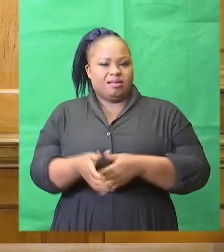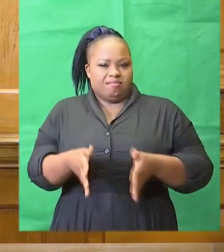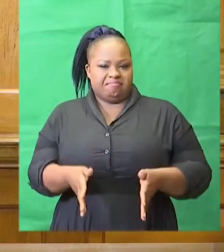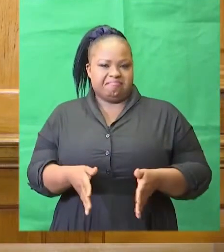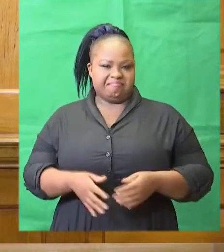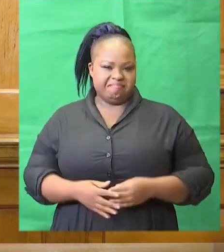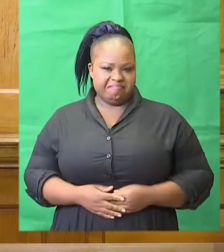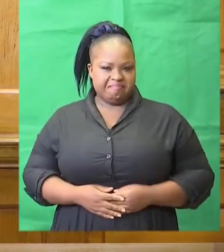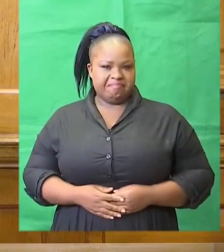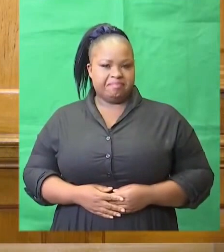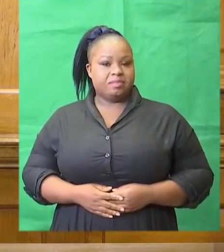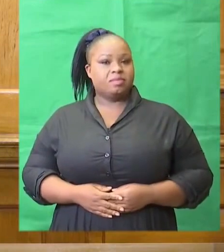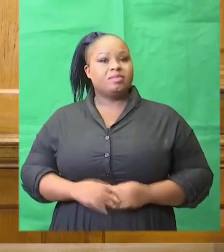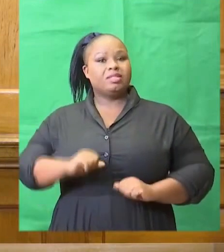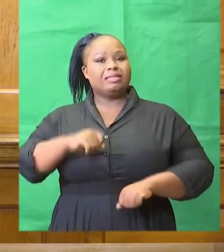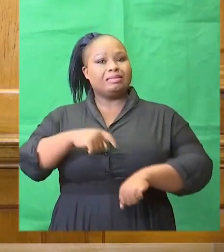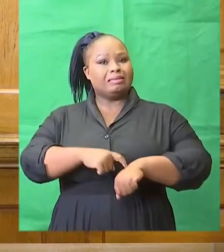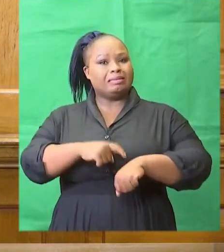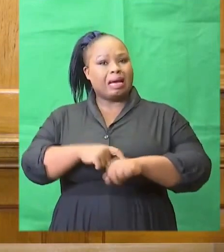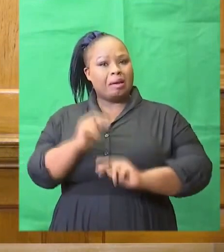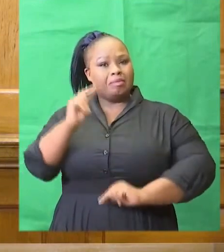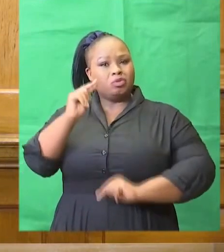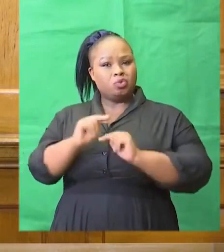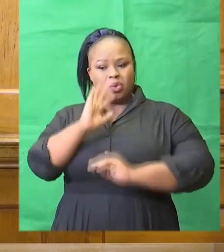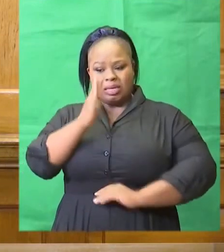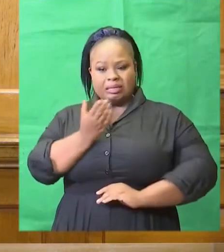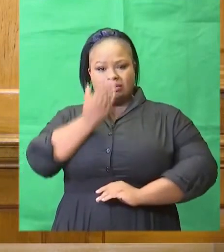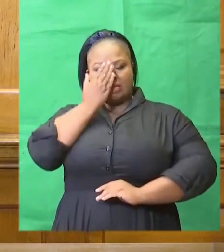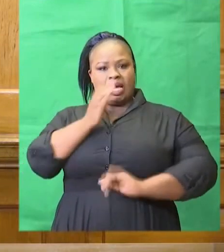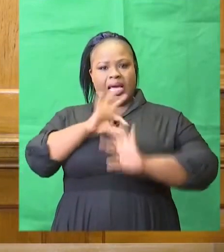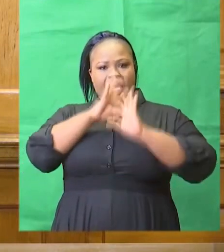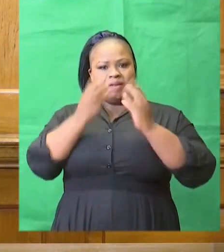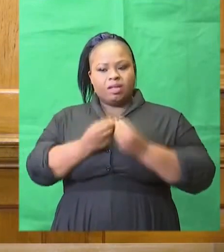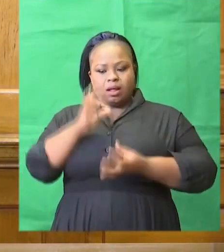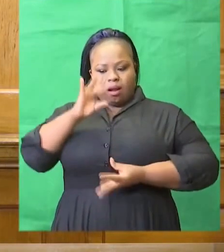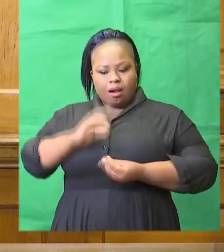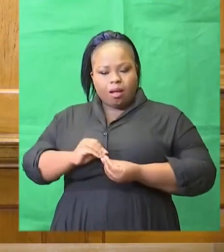country in such a short space of time.